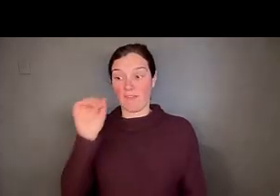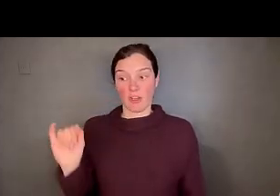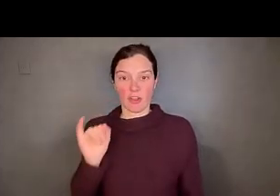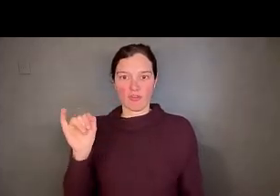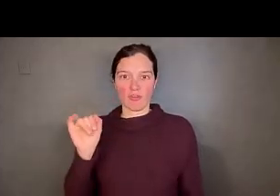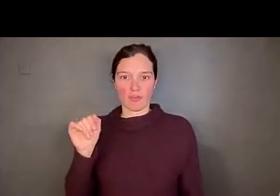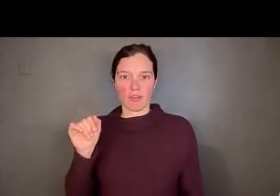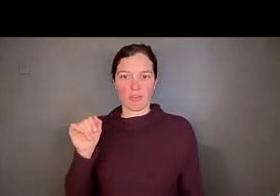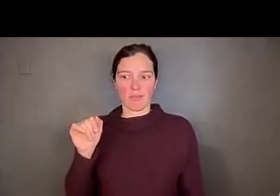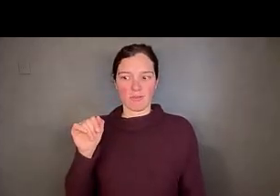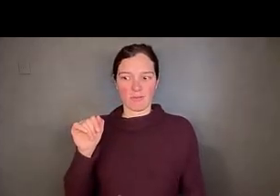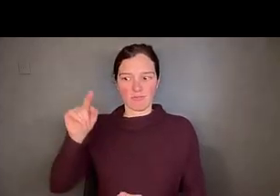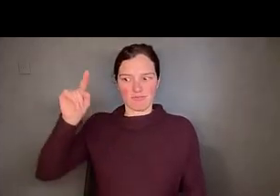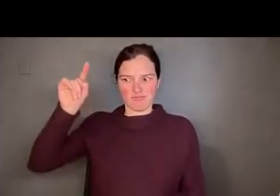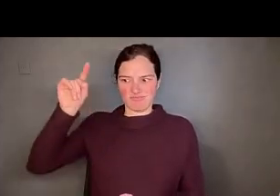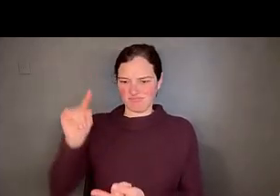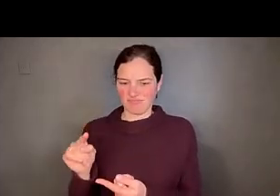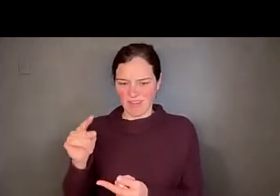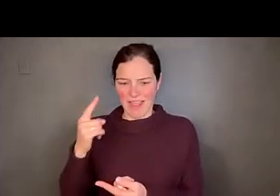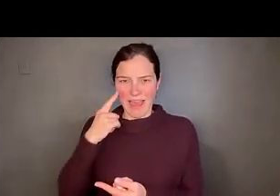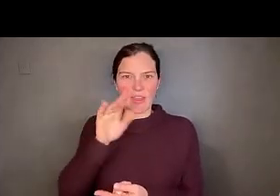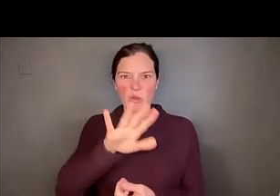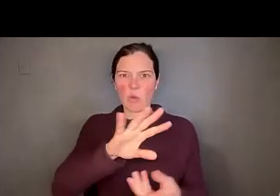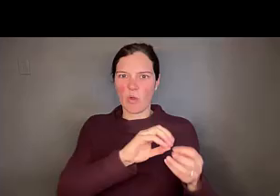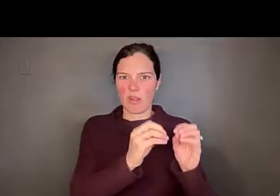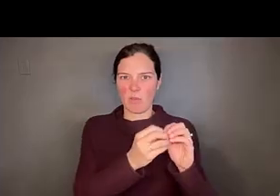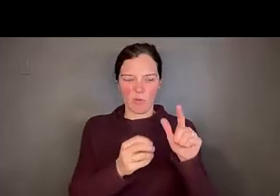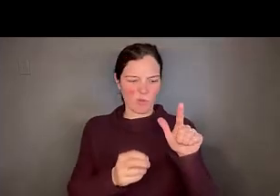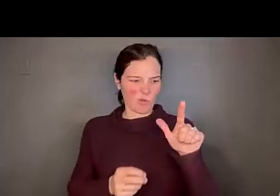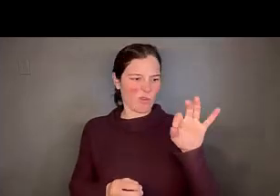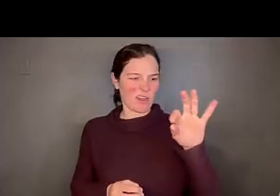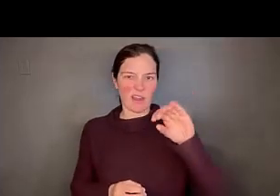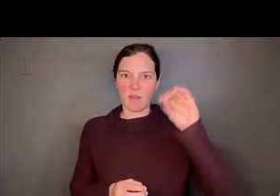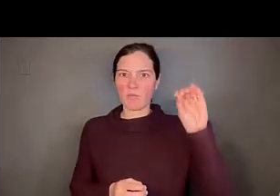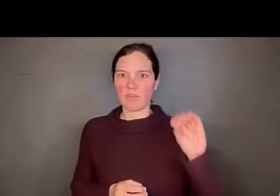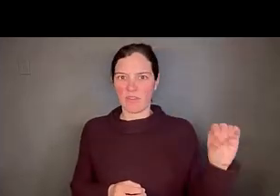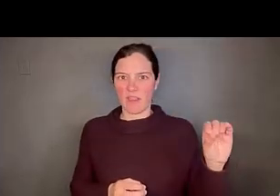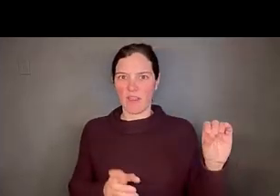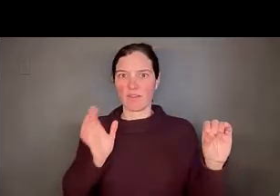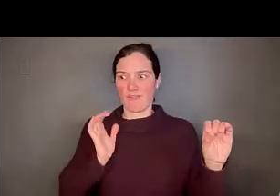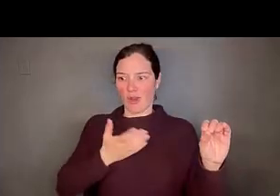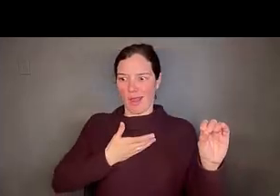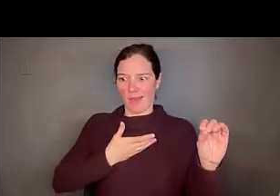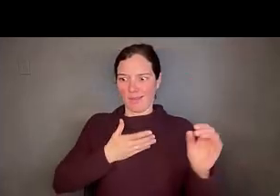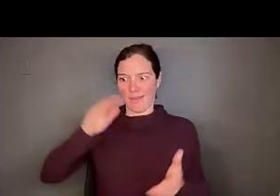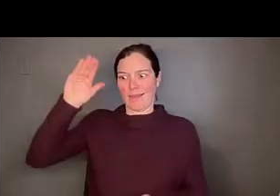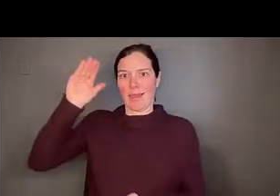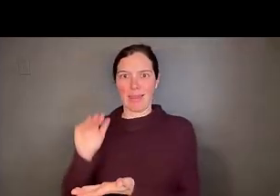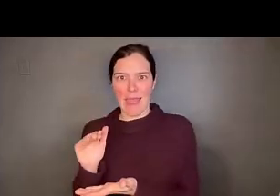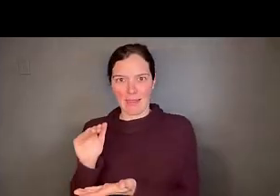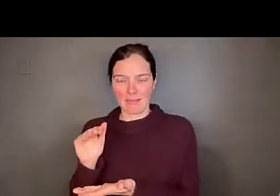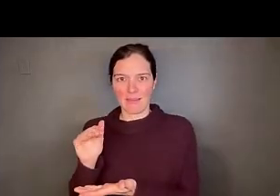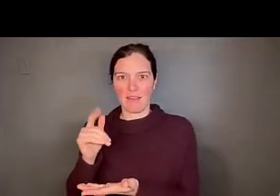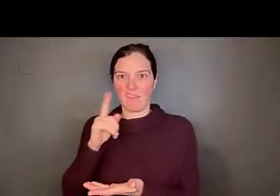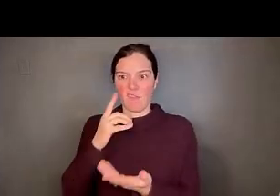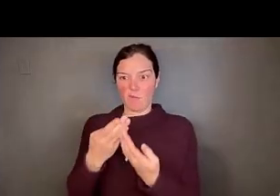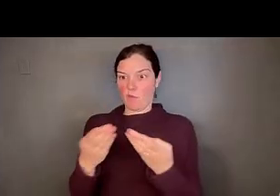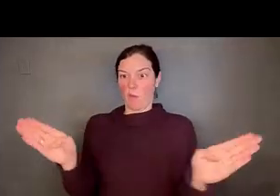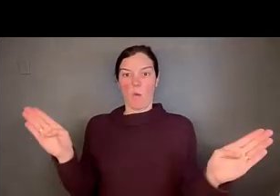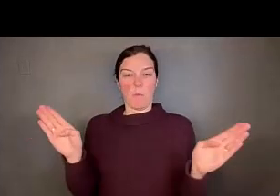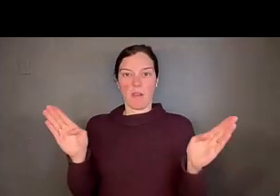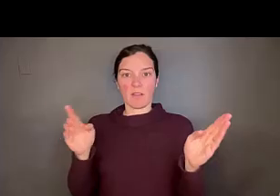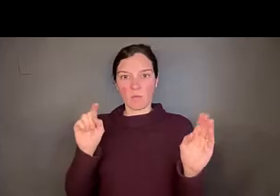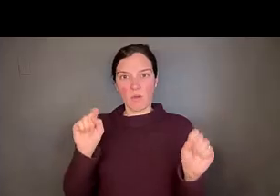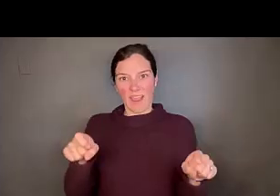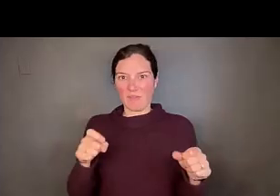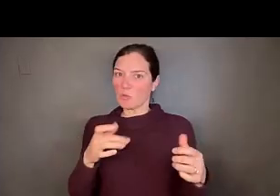share in aggregate drop down. I think your number was 29%. So for us, it's a lot lower. And for the whole market, I think we